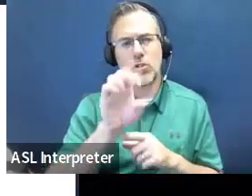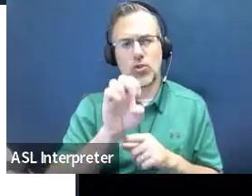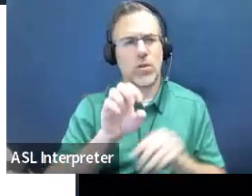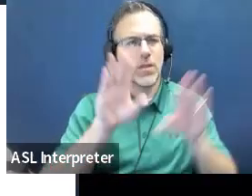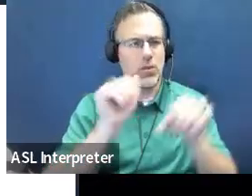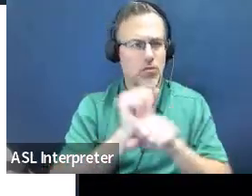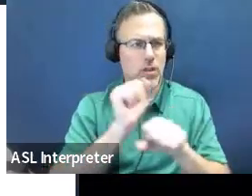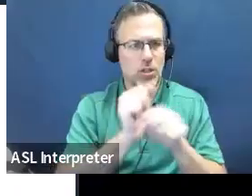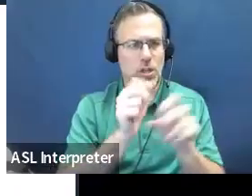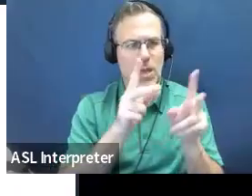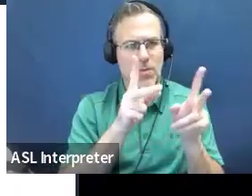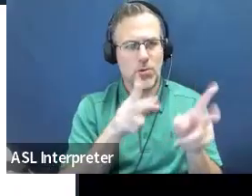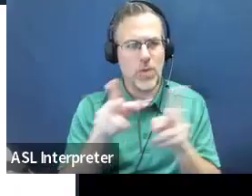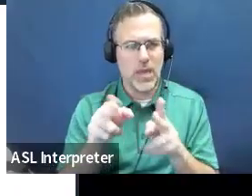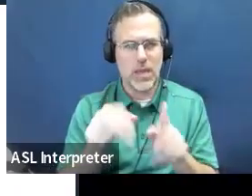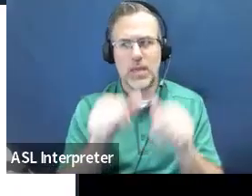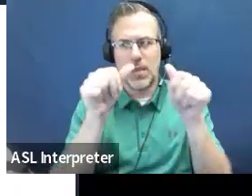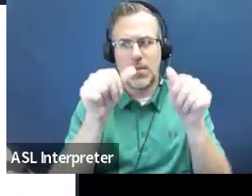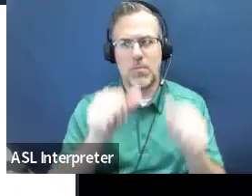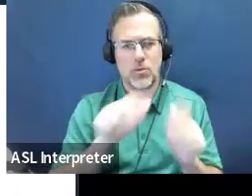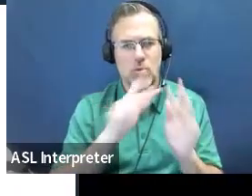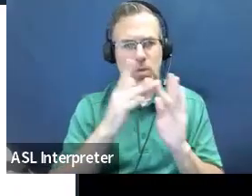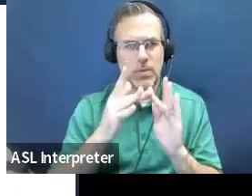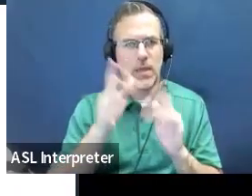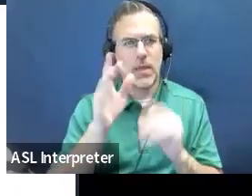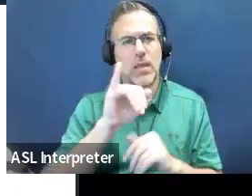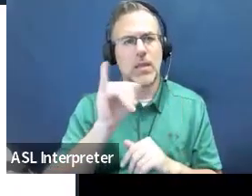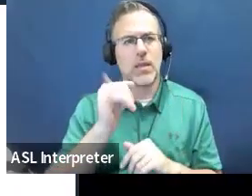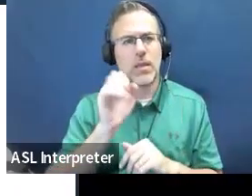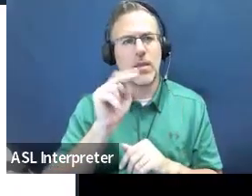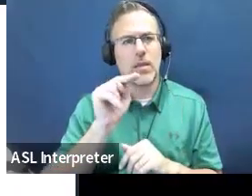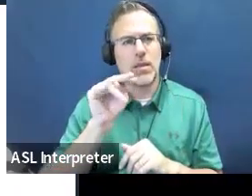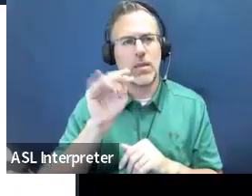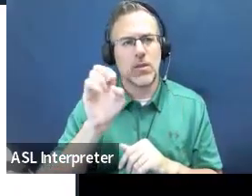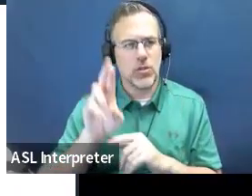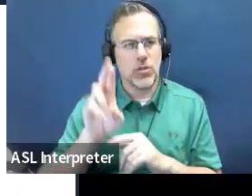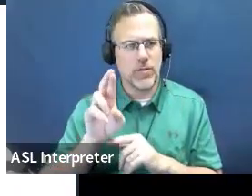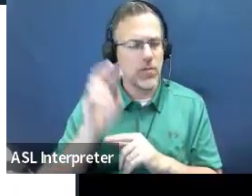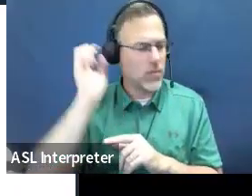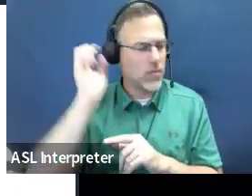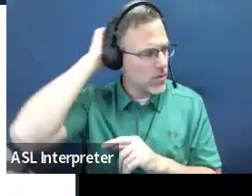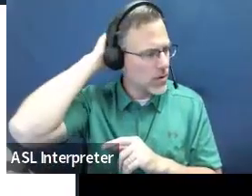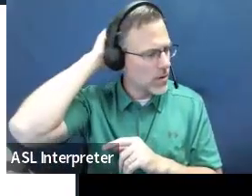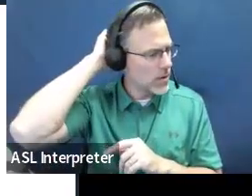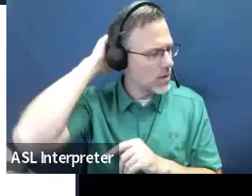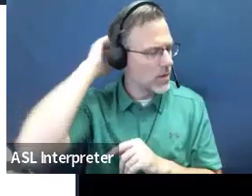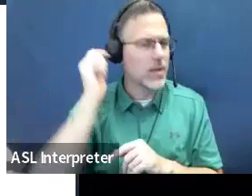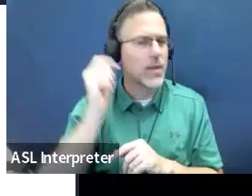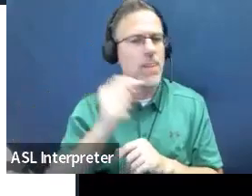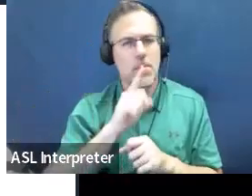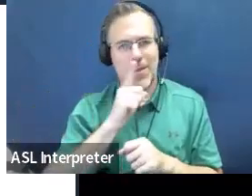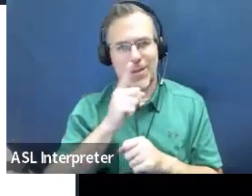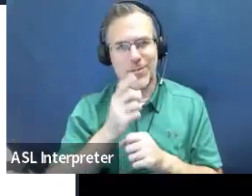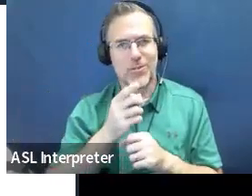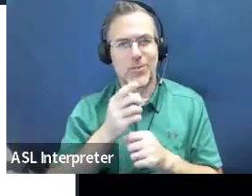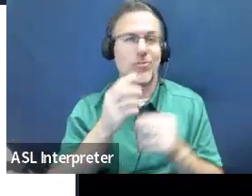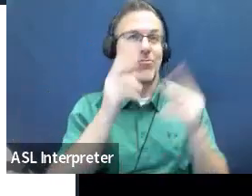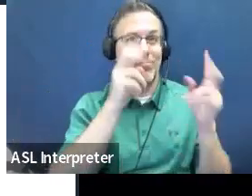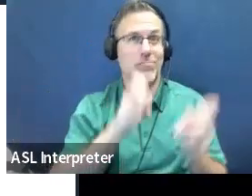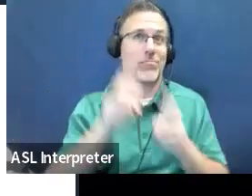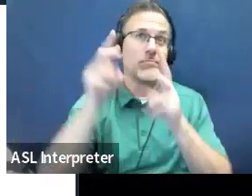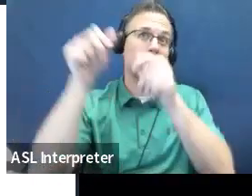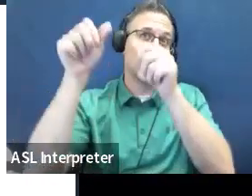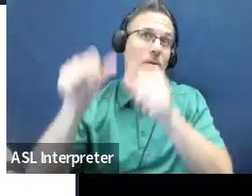website as soon as she possibly can. And then Jennifer, our other team member, makes sure that it goes through the process to get them on the website.